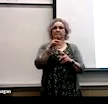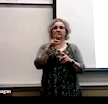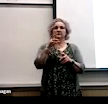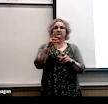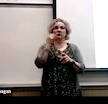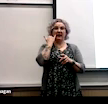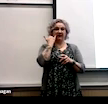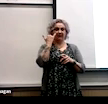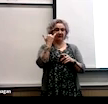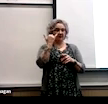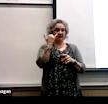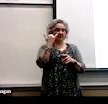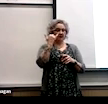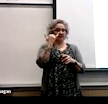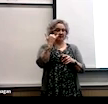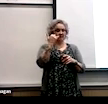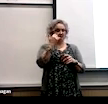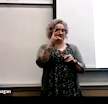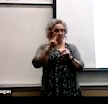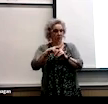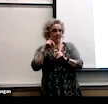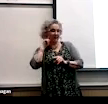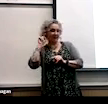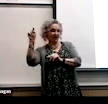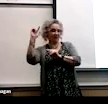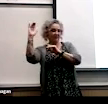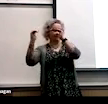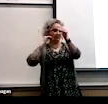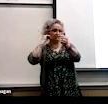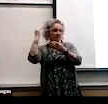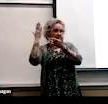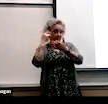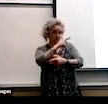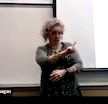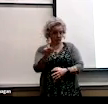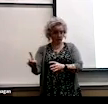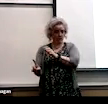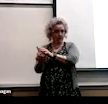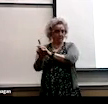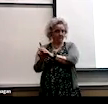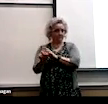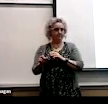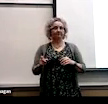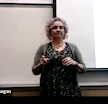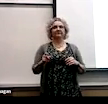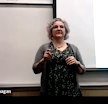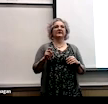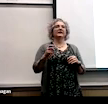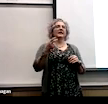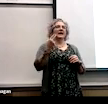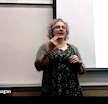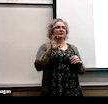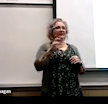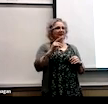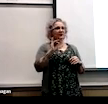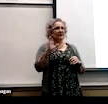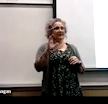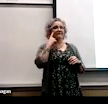after we plan to send you over there? Disease-specific indicators, if that makes sense, so things like HbA1c for